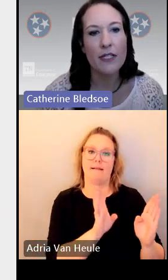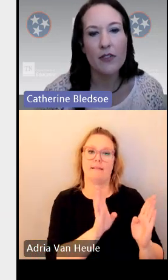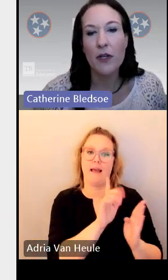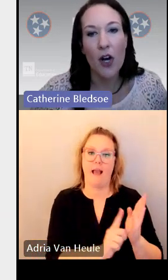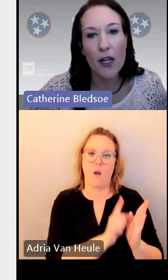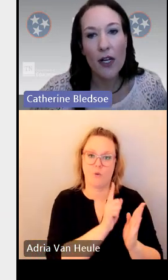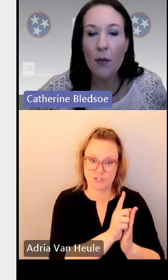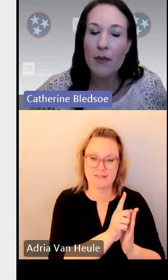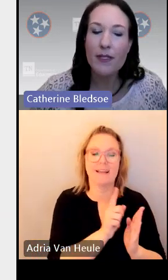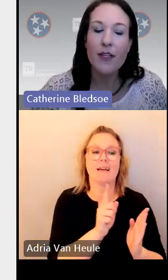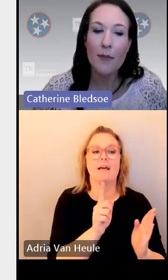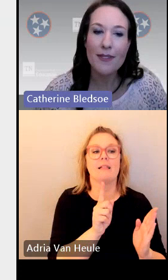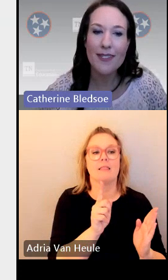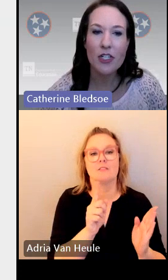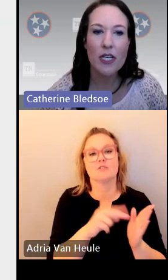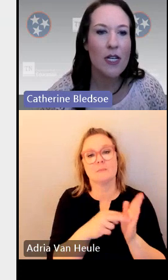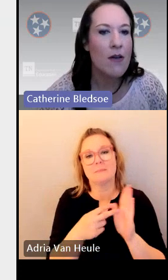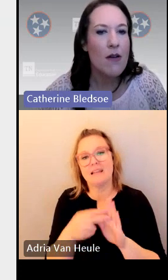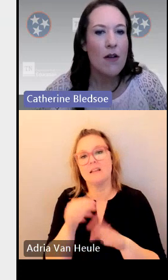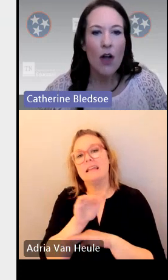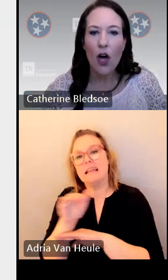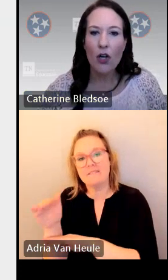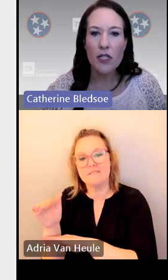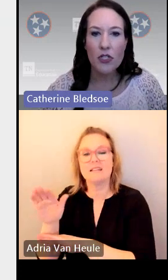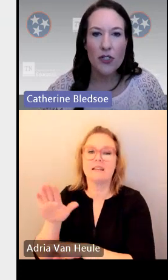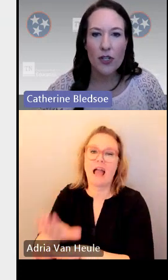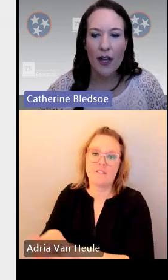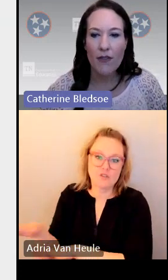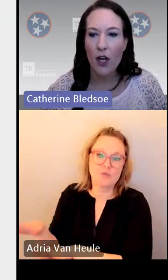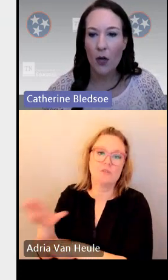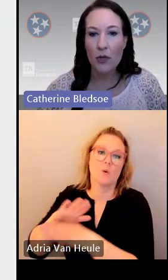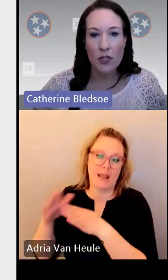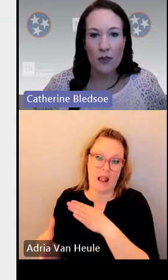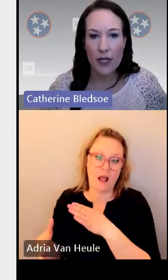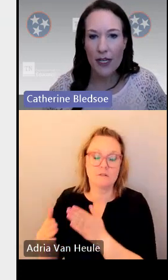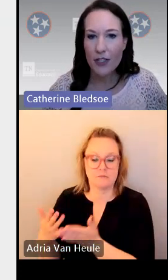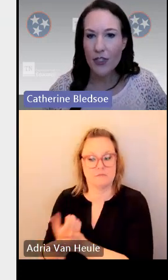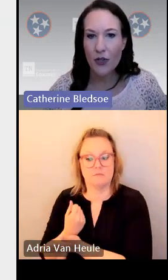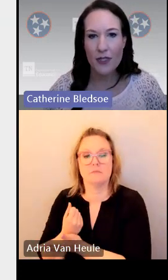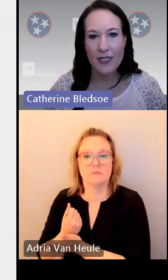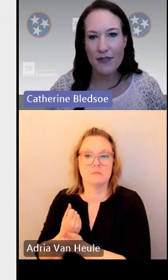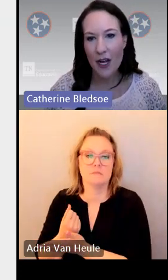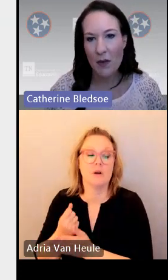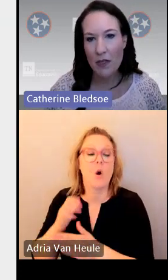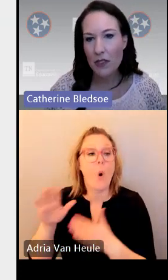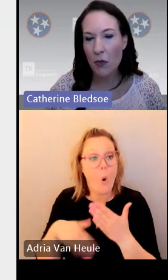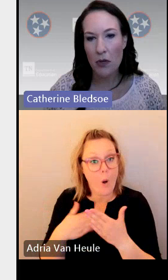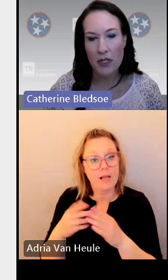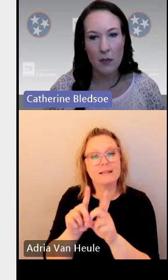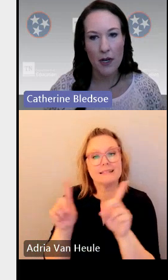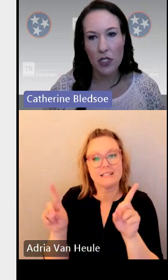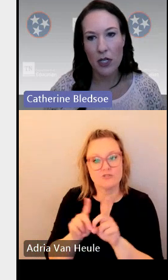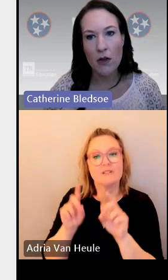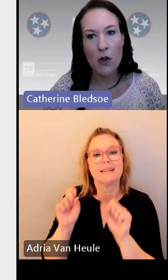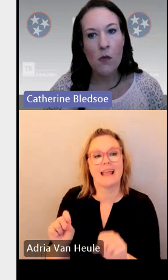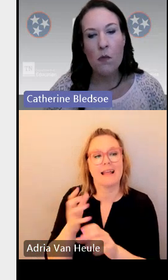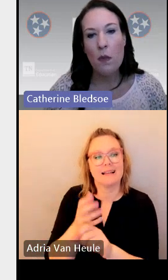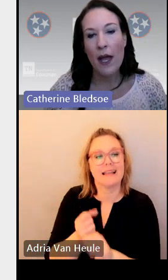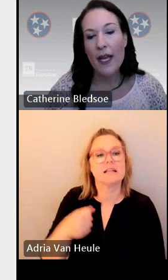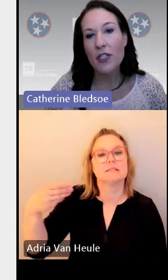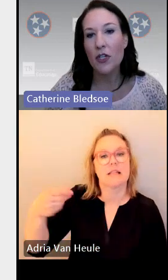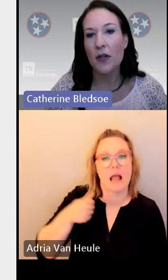board policies regarding compensation. All districts are going to have the opportunity to receive stipends for